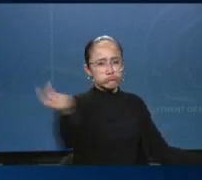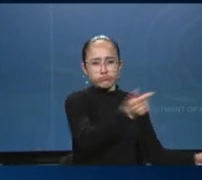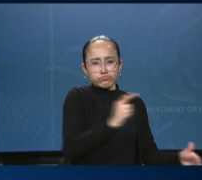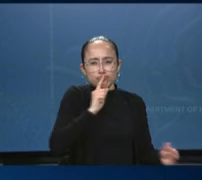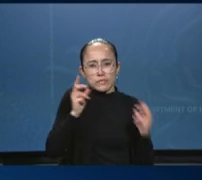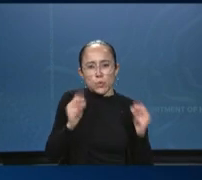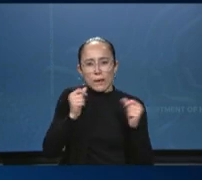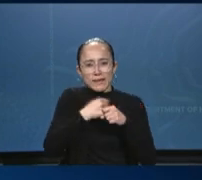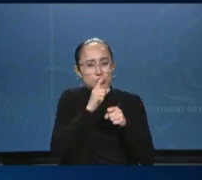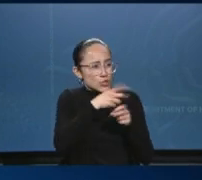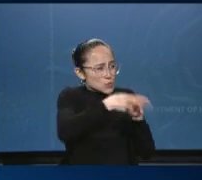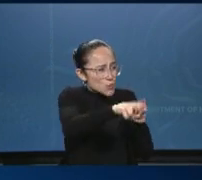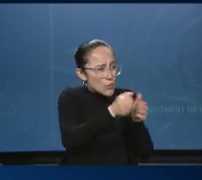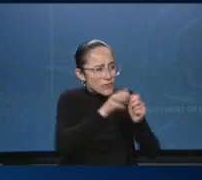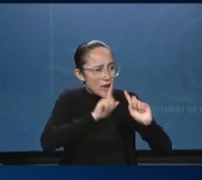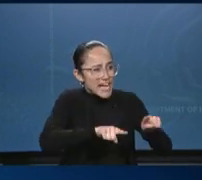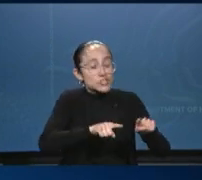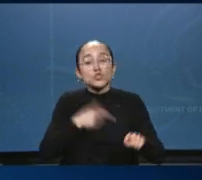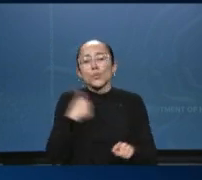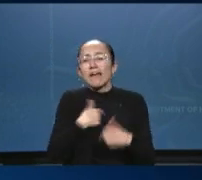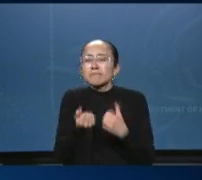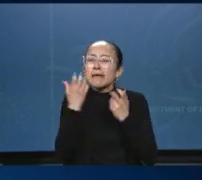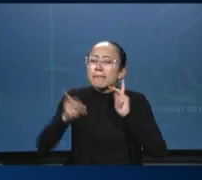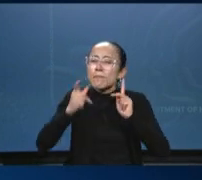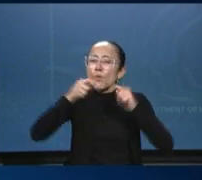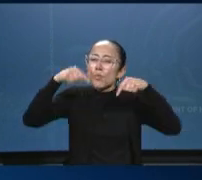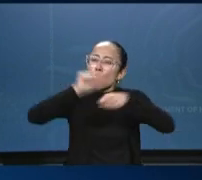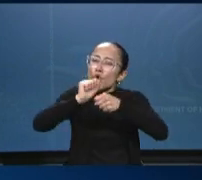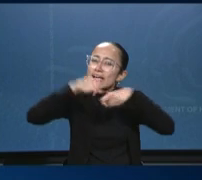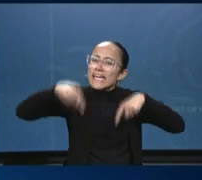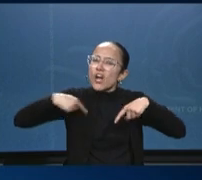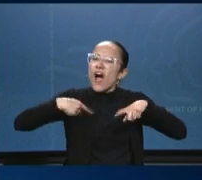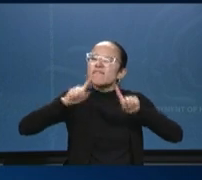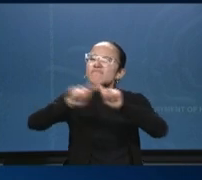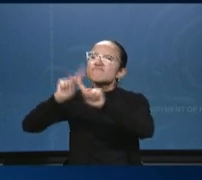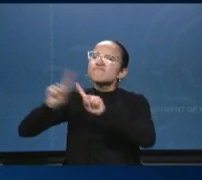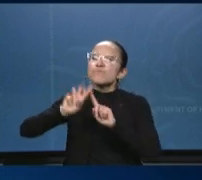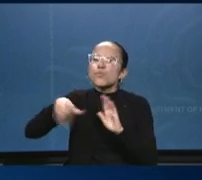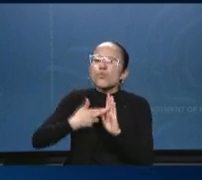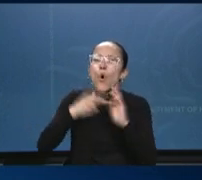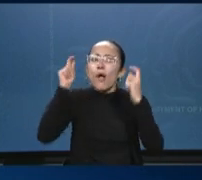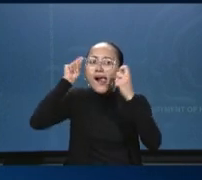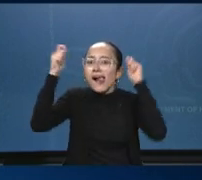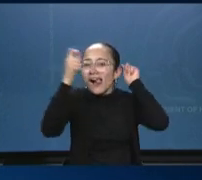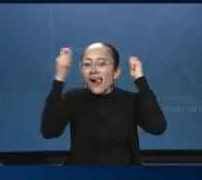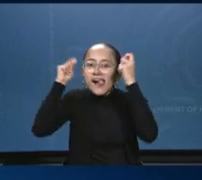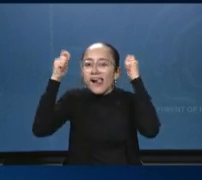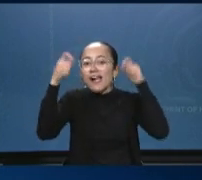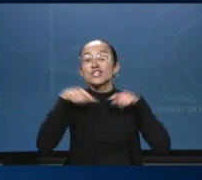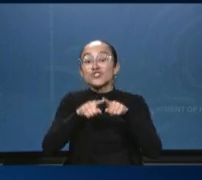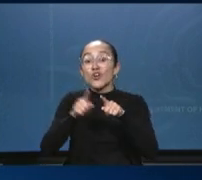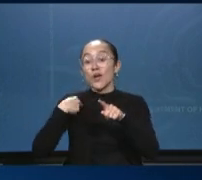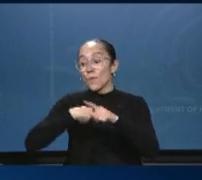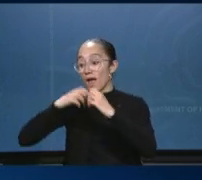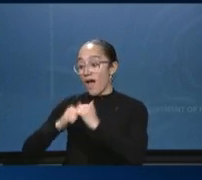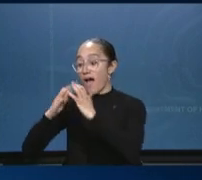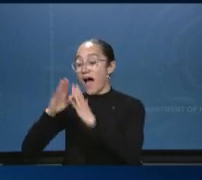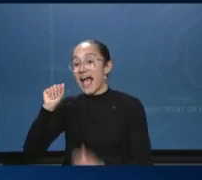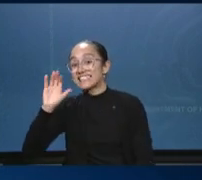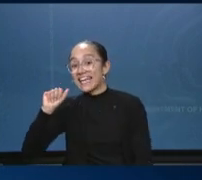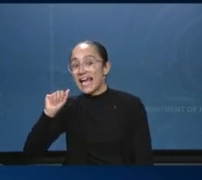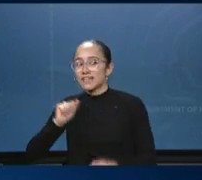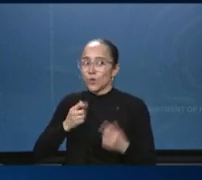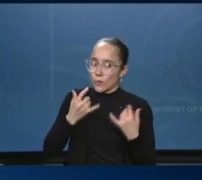So one, we have a lot of different folks on here who wear different hats here at the department and have worn different hats during the tenure of the Affordable Care Act. And since it's the ACA's